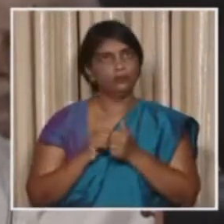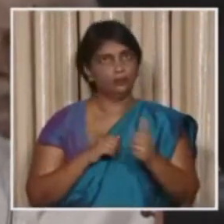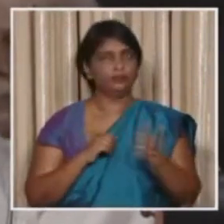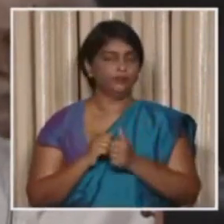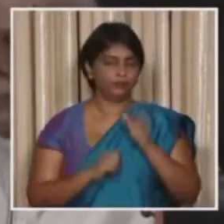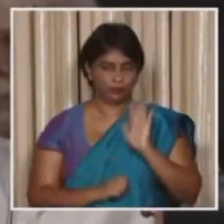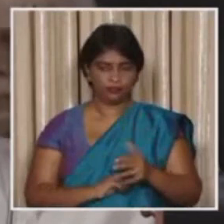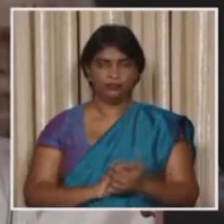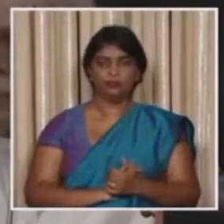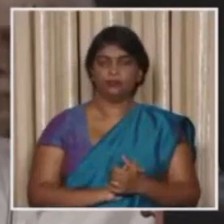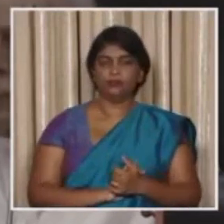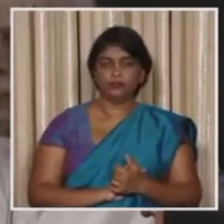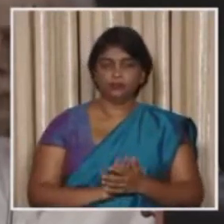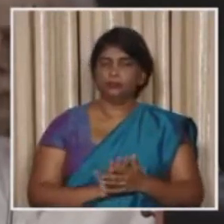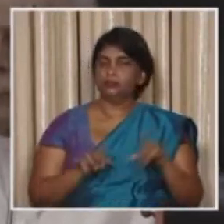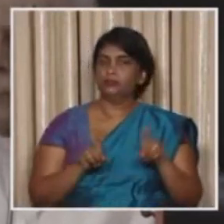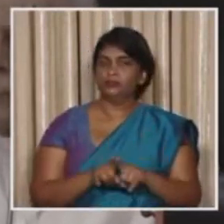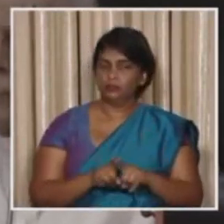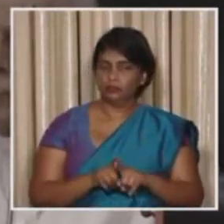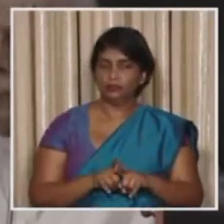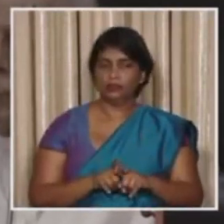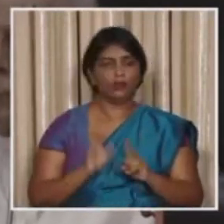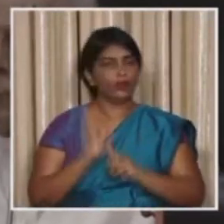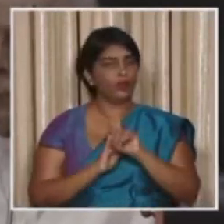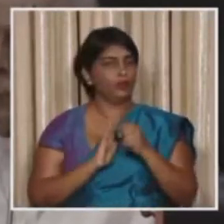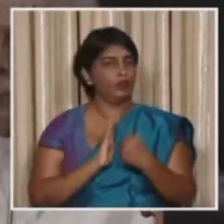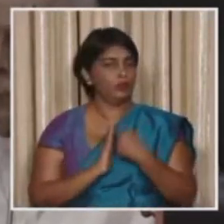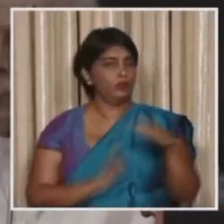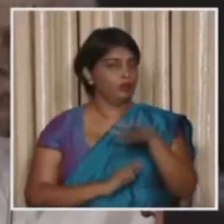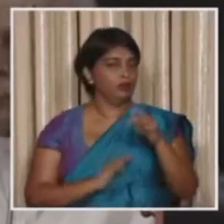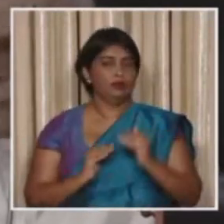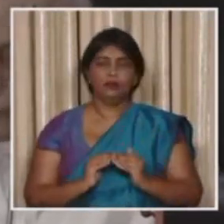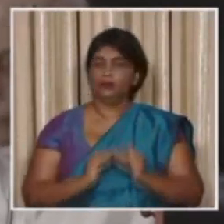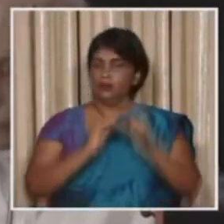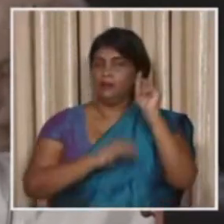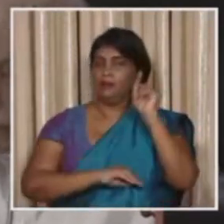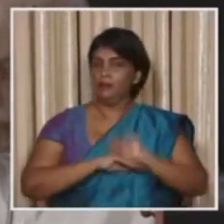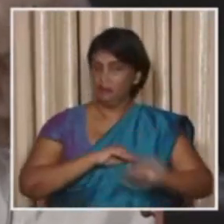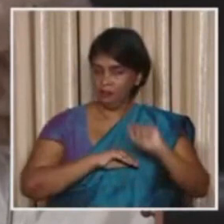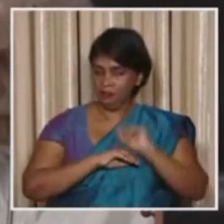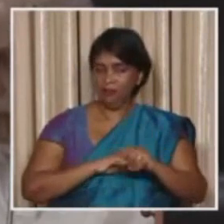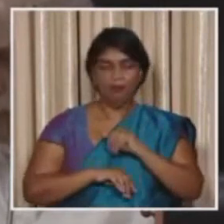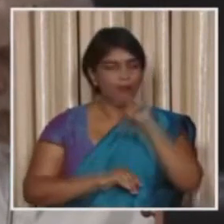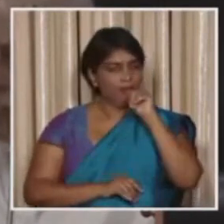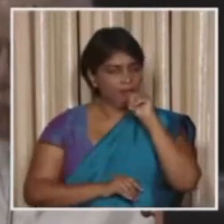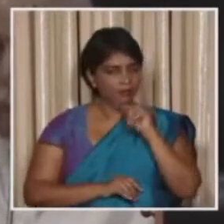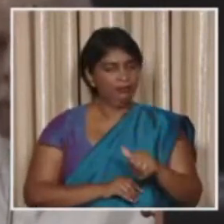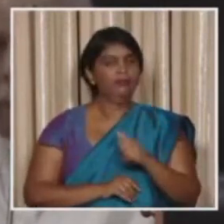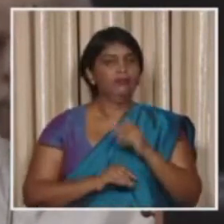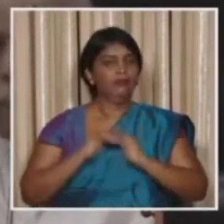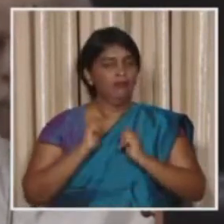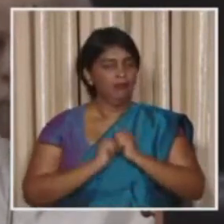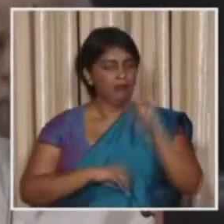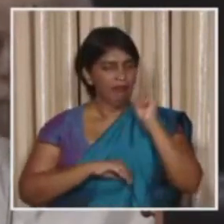ministers. Development plans on North and East. It's imperative to create extensive and practicable plans to develop